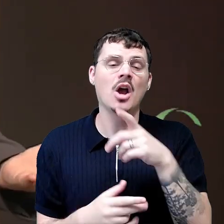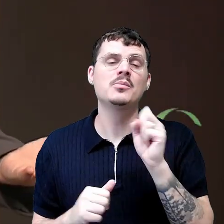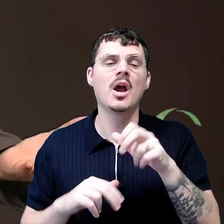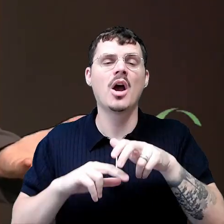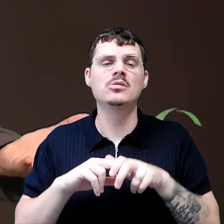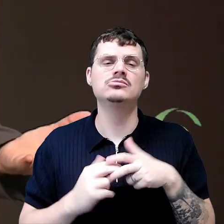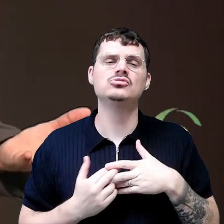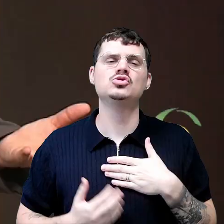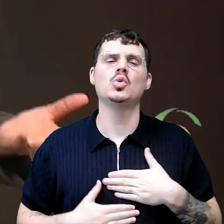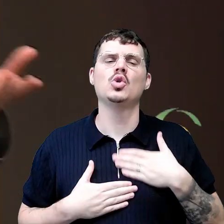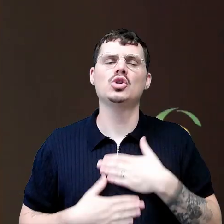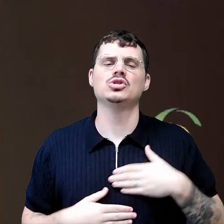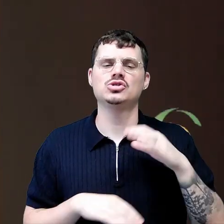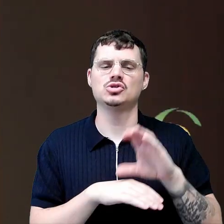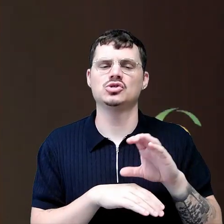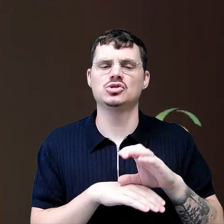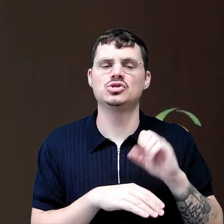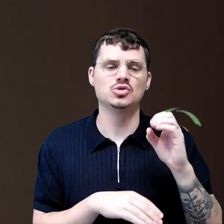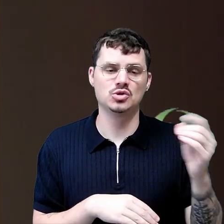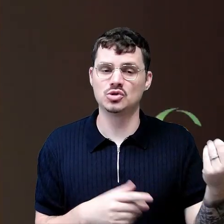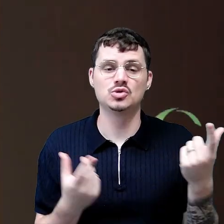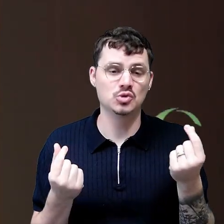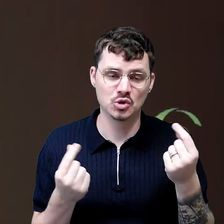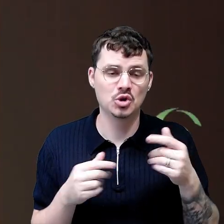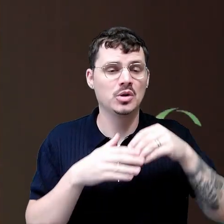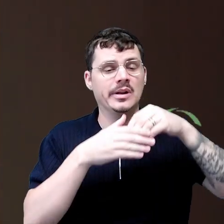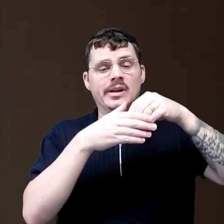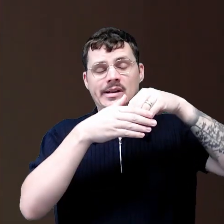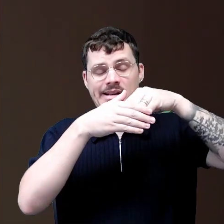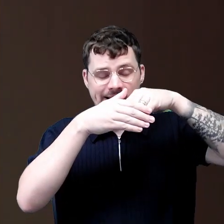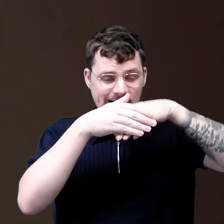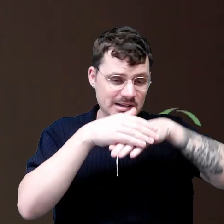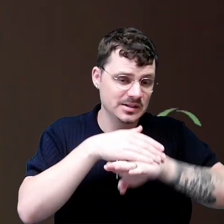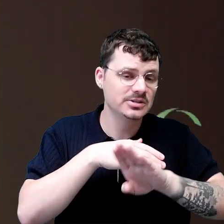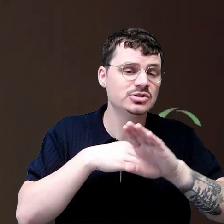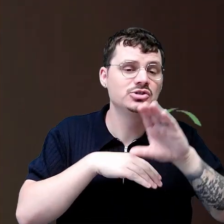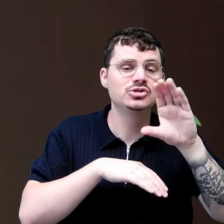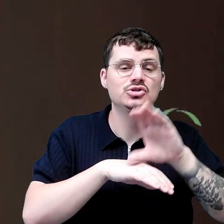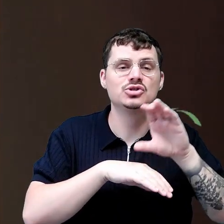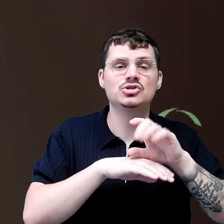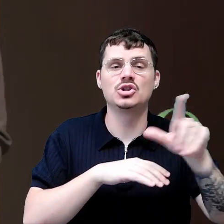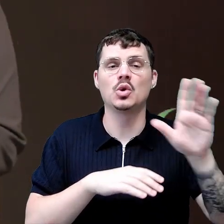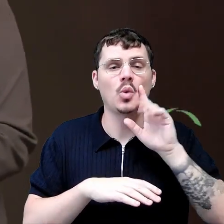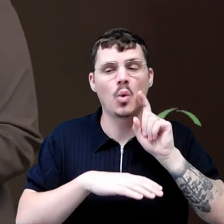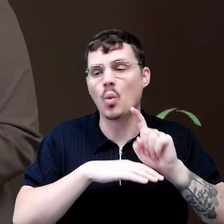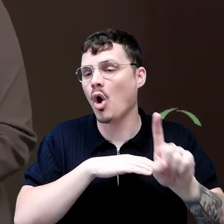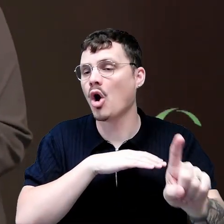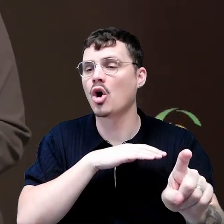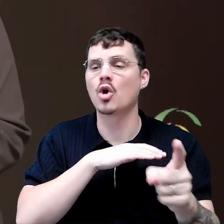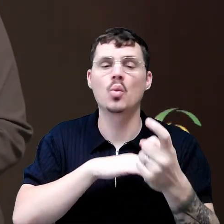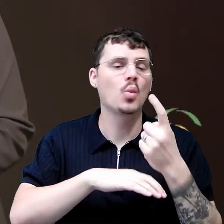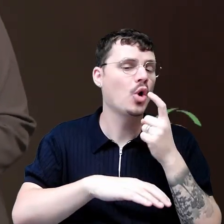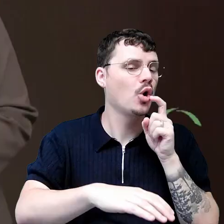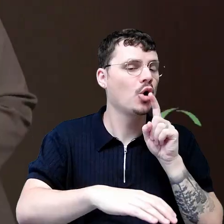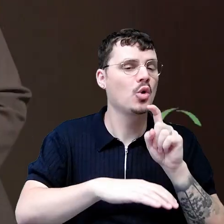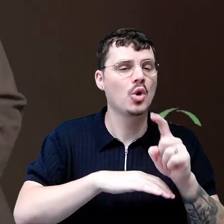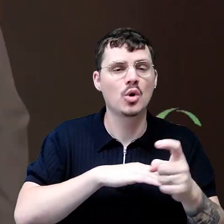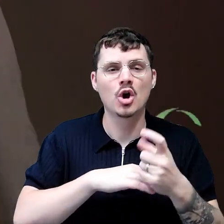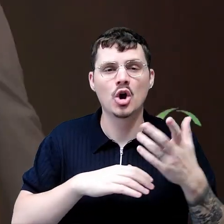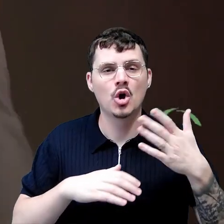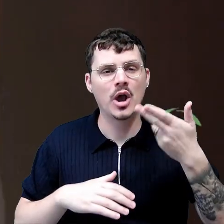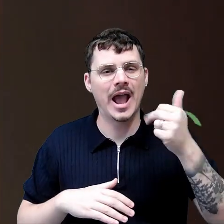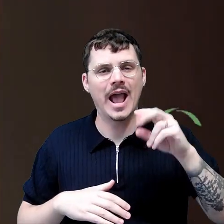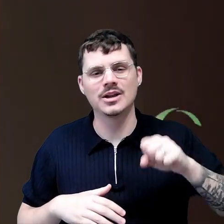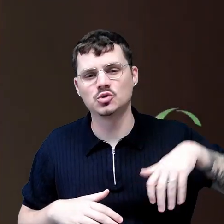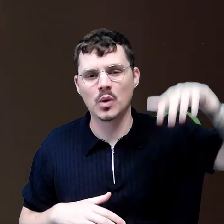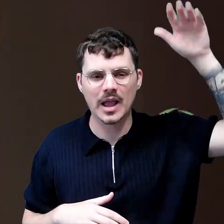church service more. So he will walk into the church and walk up and down the aisles,